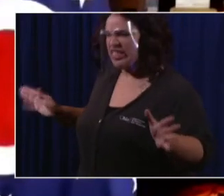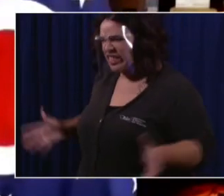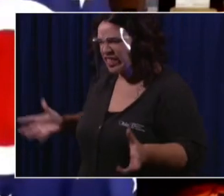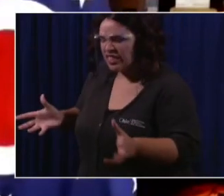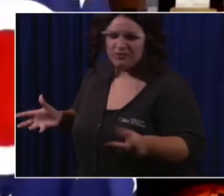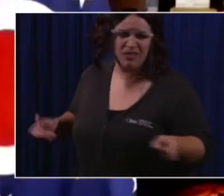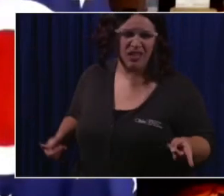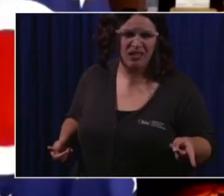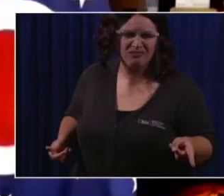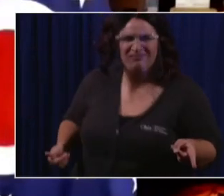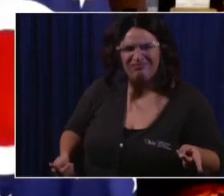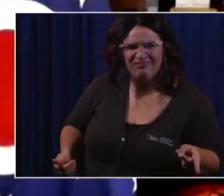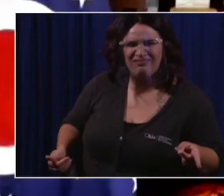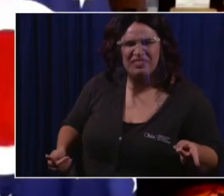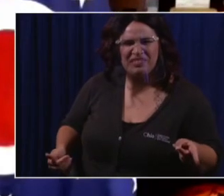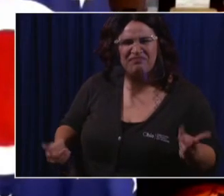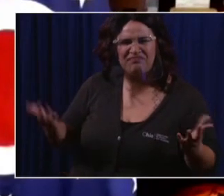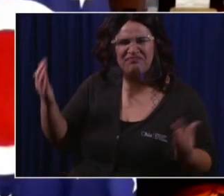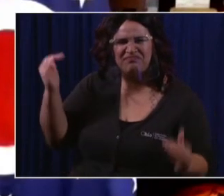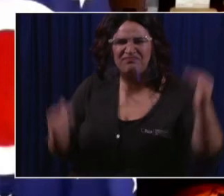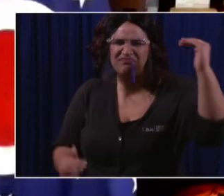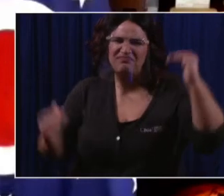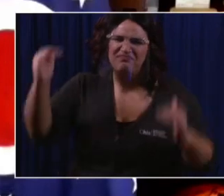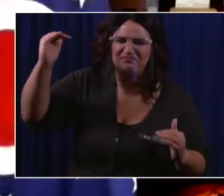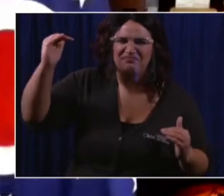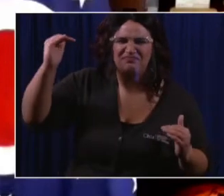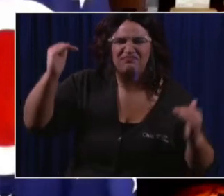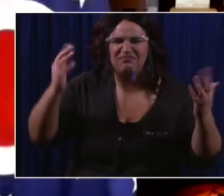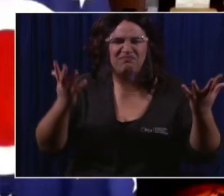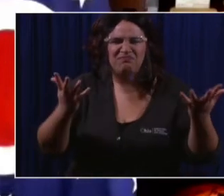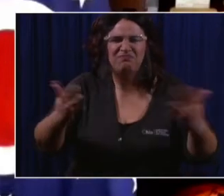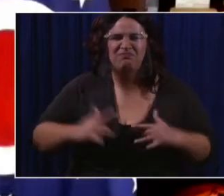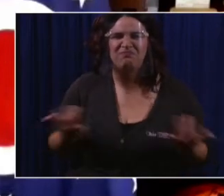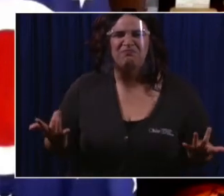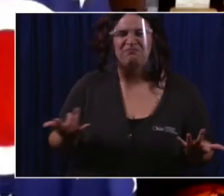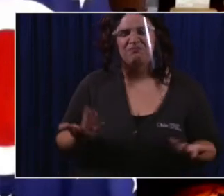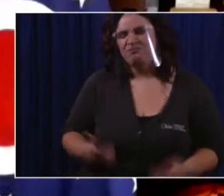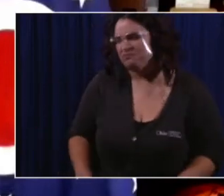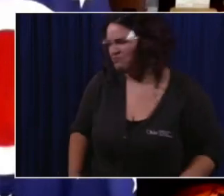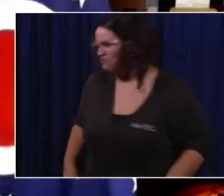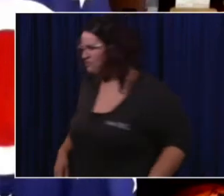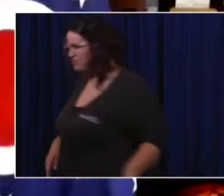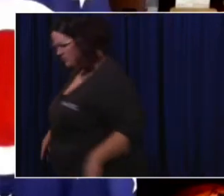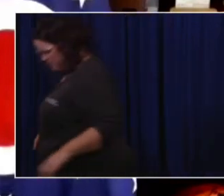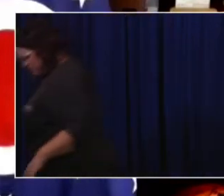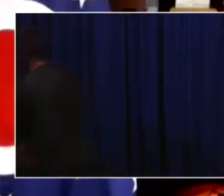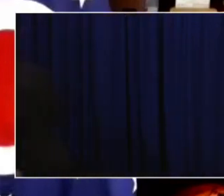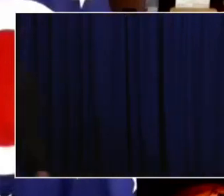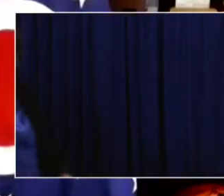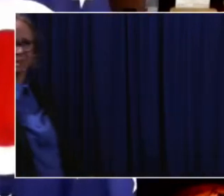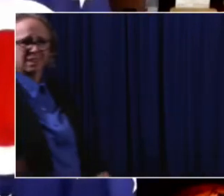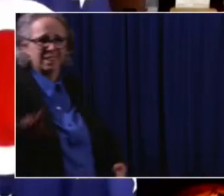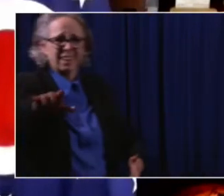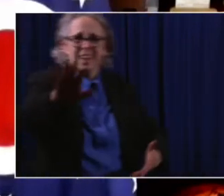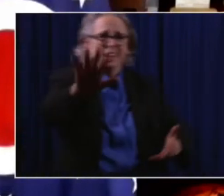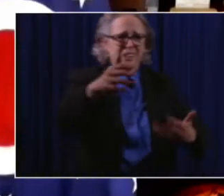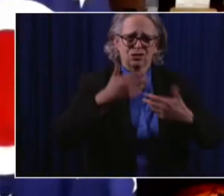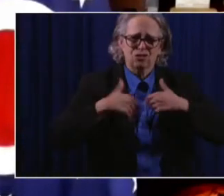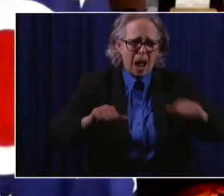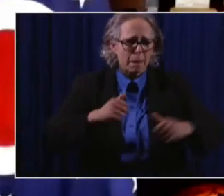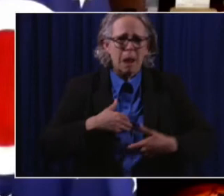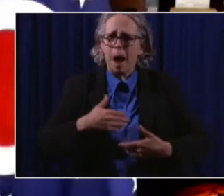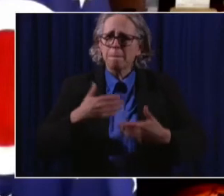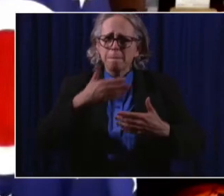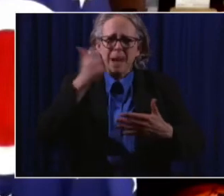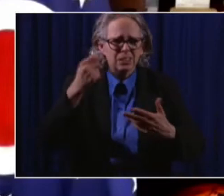keep my distance from folks. I know it's a complicated matter right now with political campaigns going on,